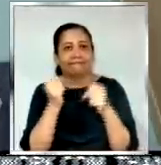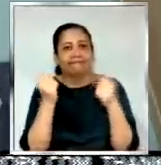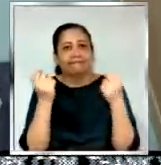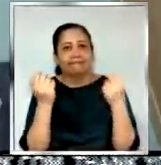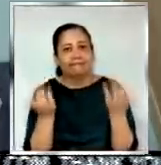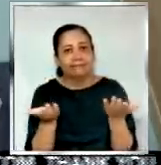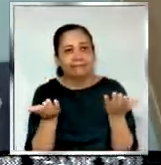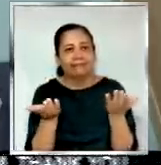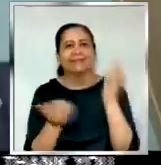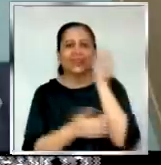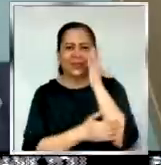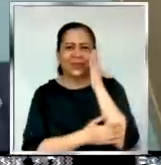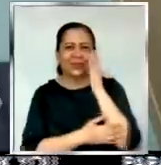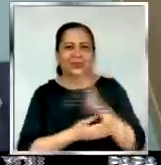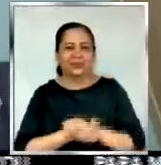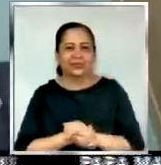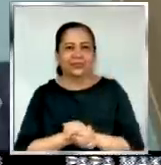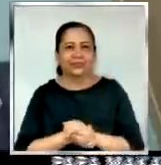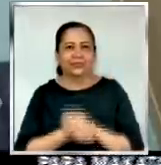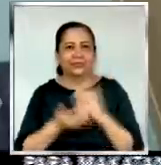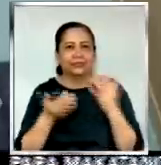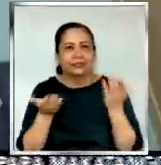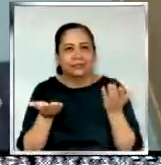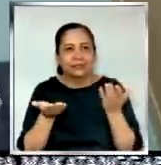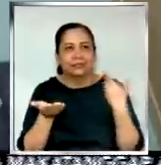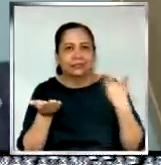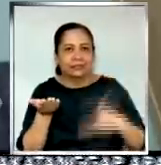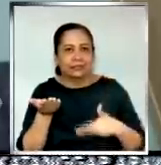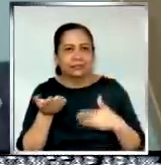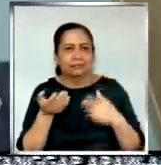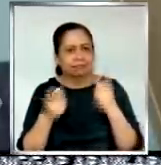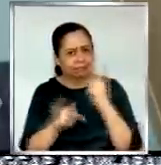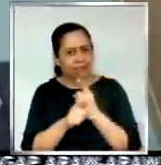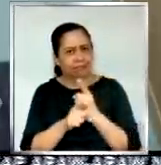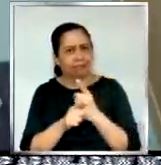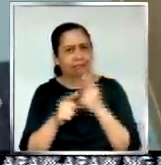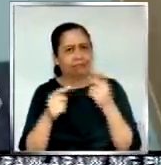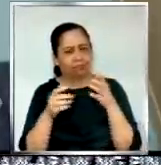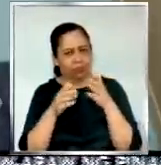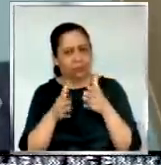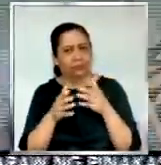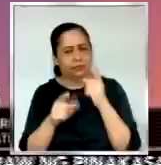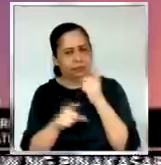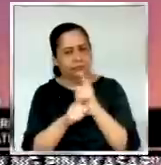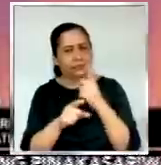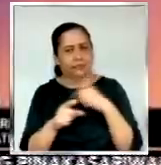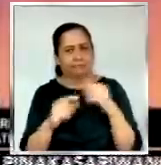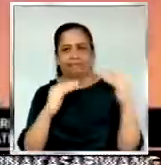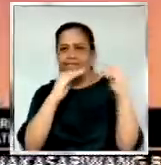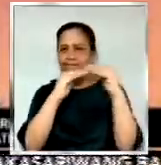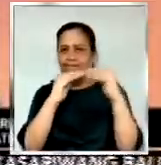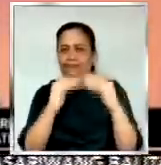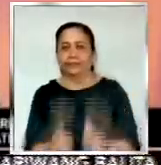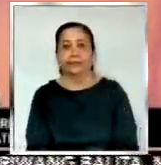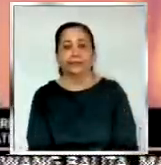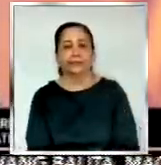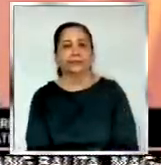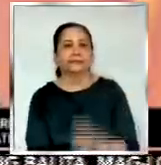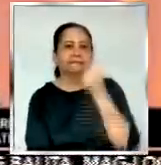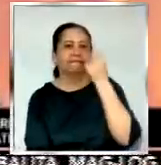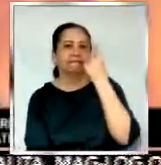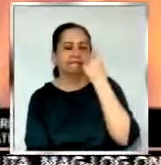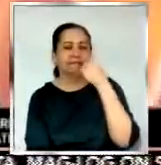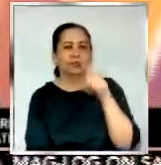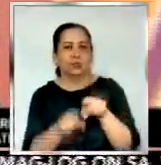ko kasi na I played the game right and fair. Naiintindihan din daw niya na